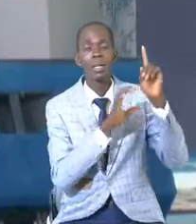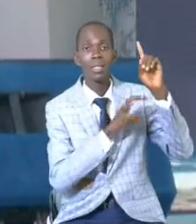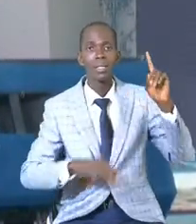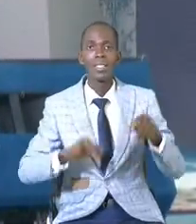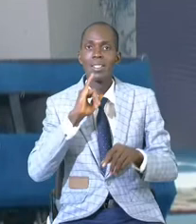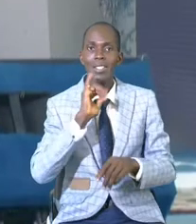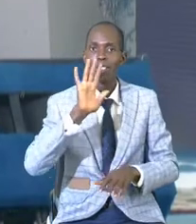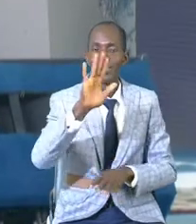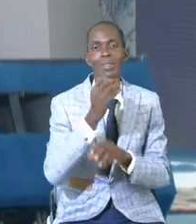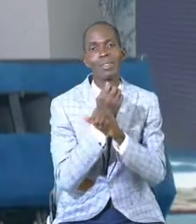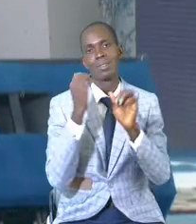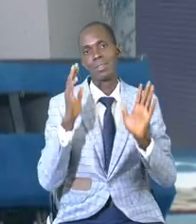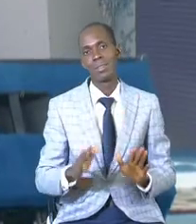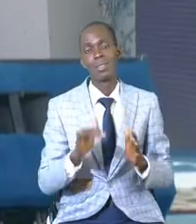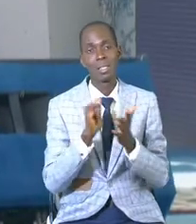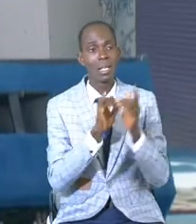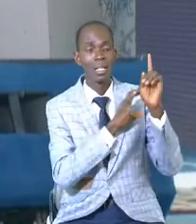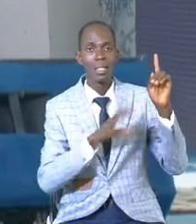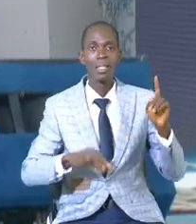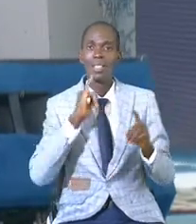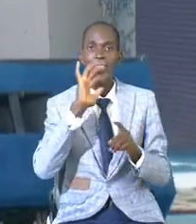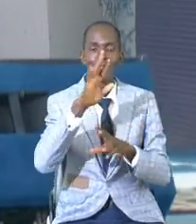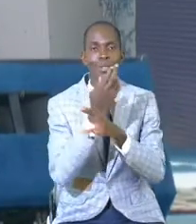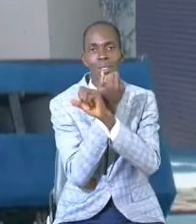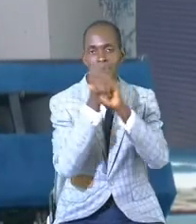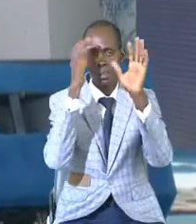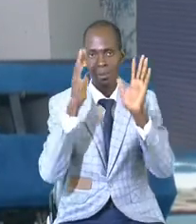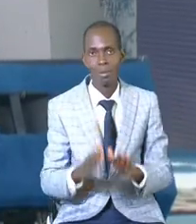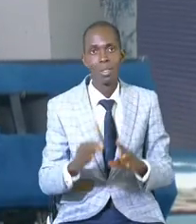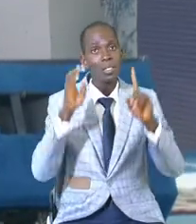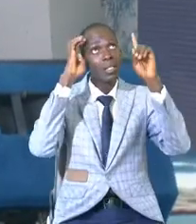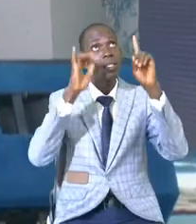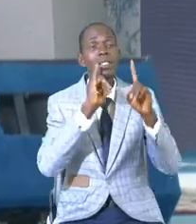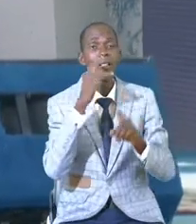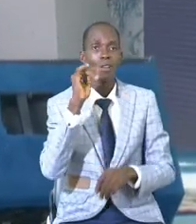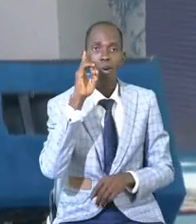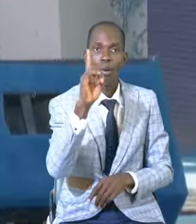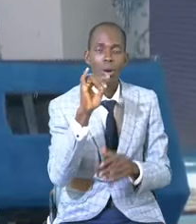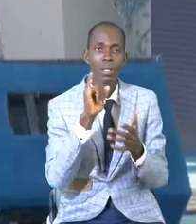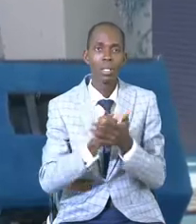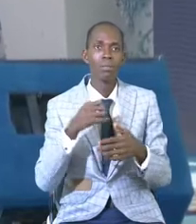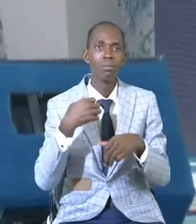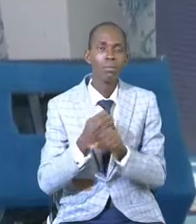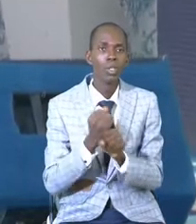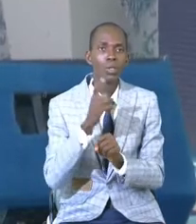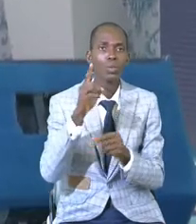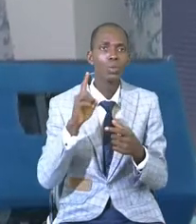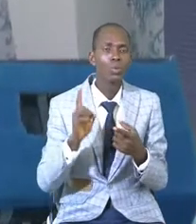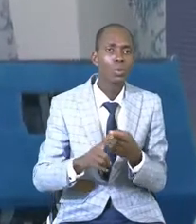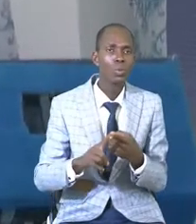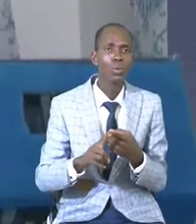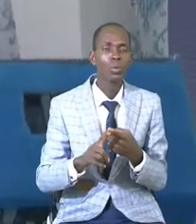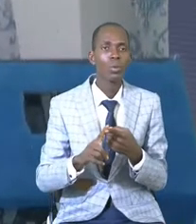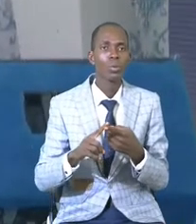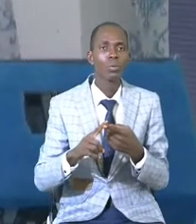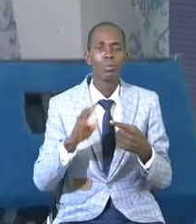that Christ is your Redeemer, and that Christ is the one that makes you succeed, is superior and